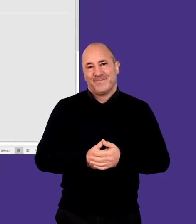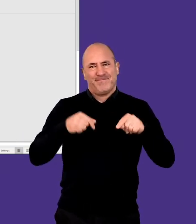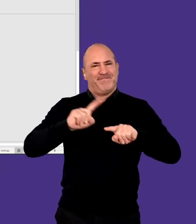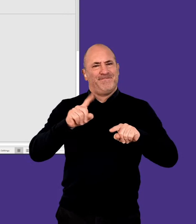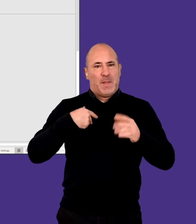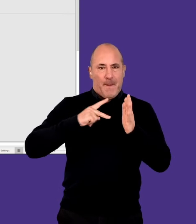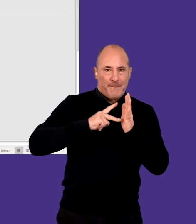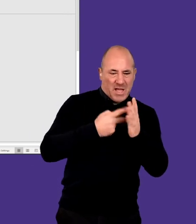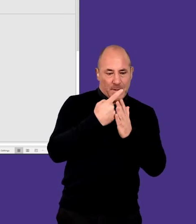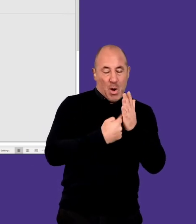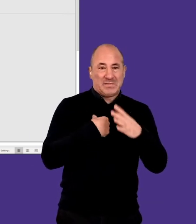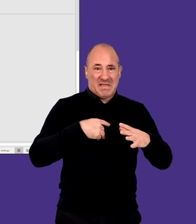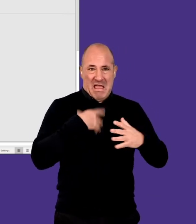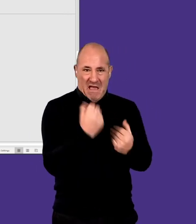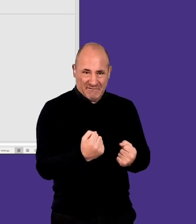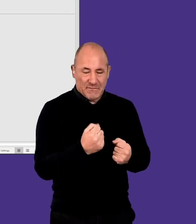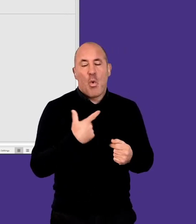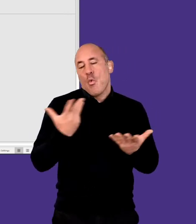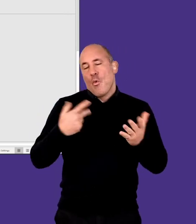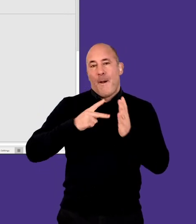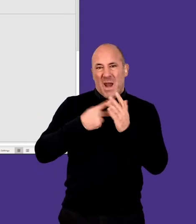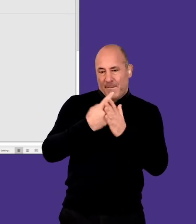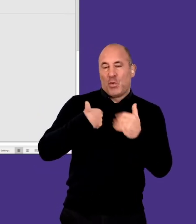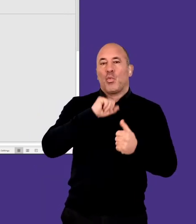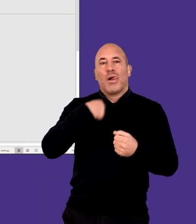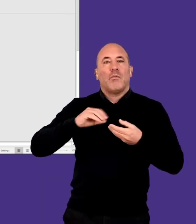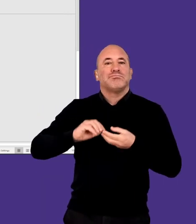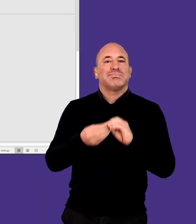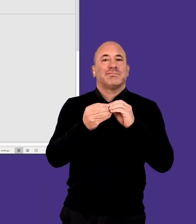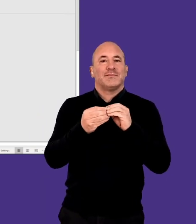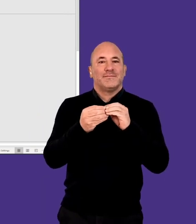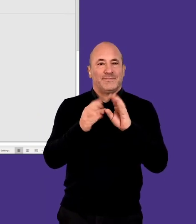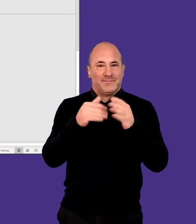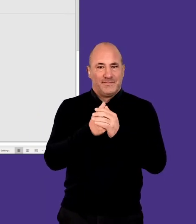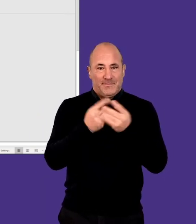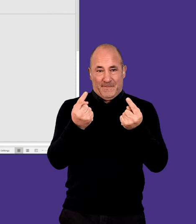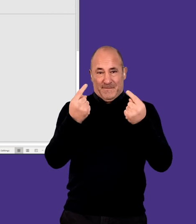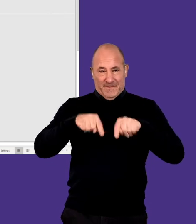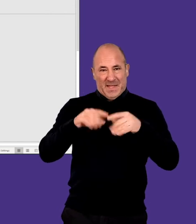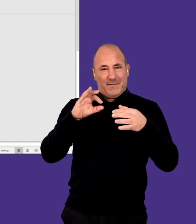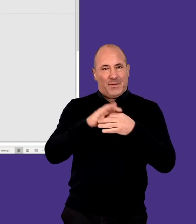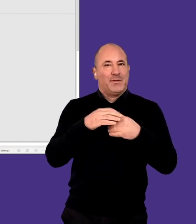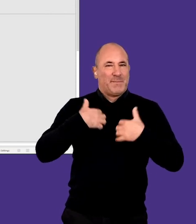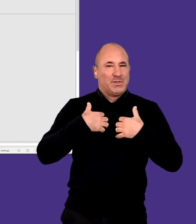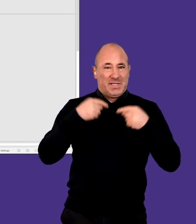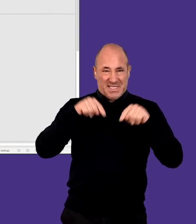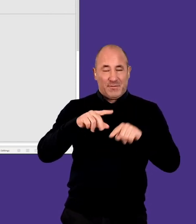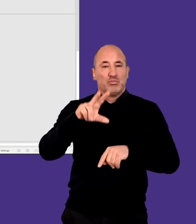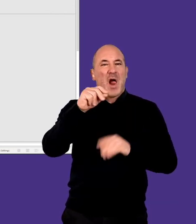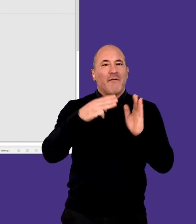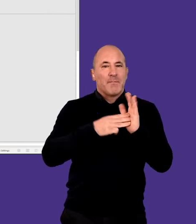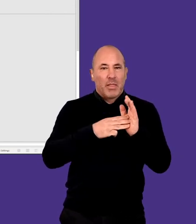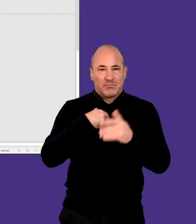And this is the plans and policies you have or will create to help you deliver your ambitions. And under this one, for